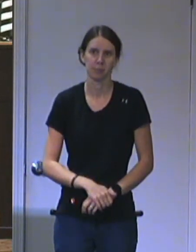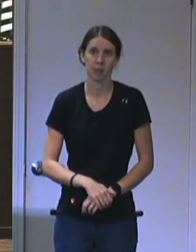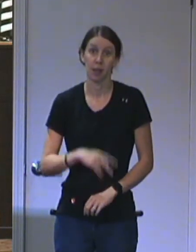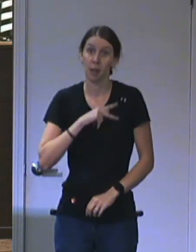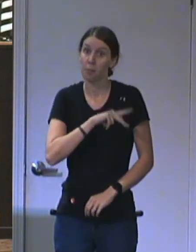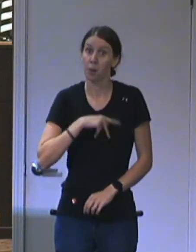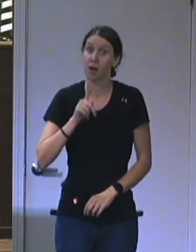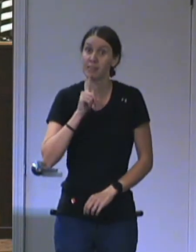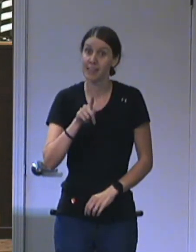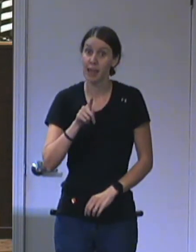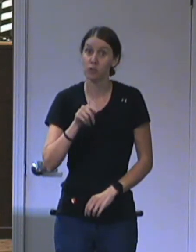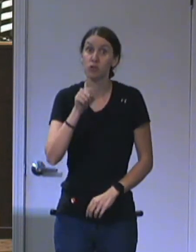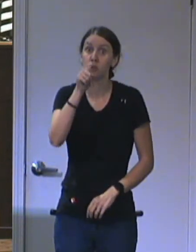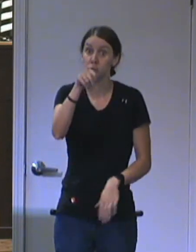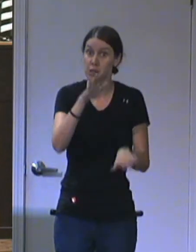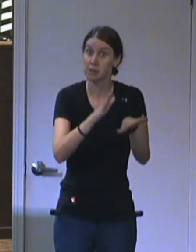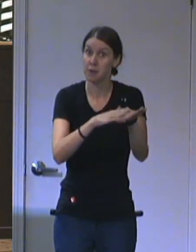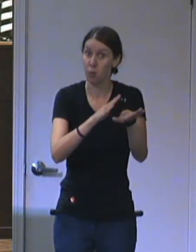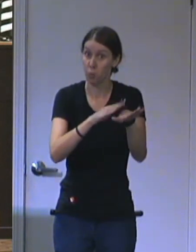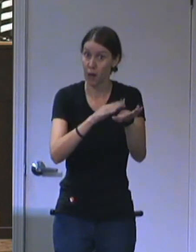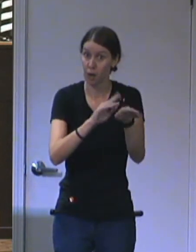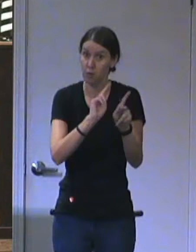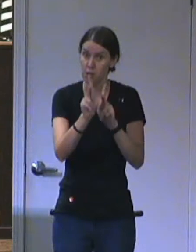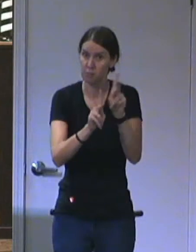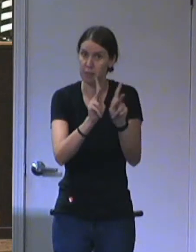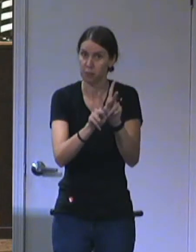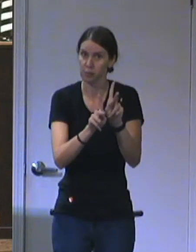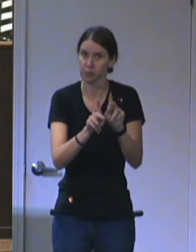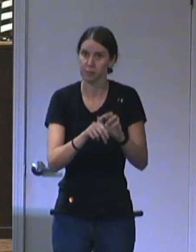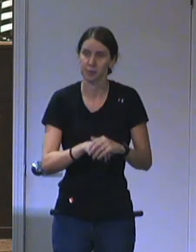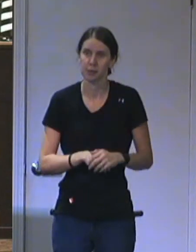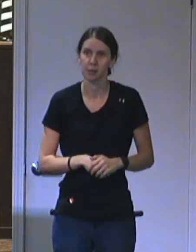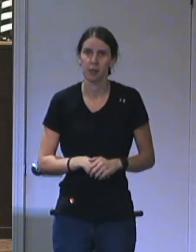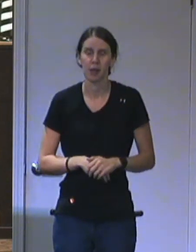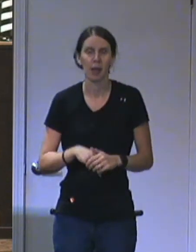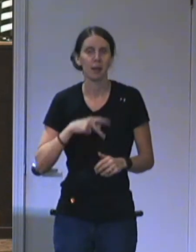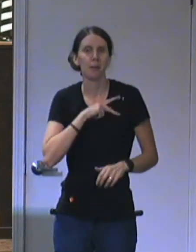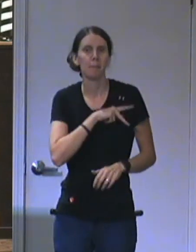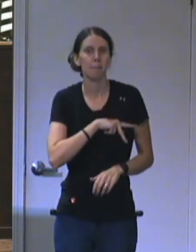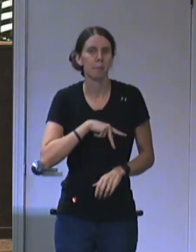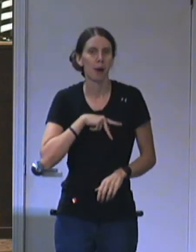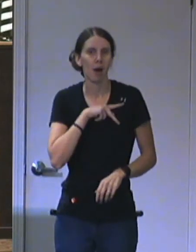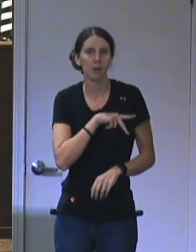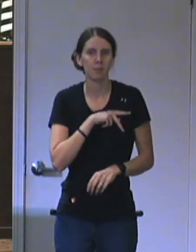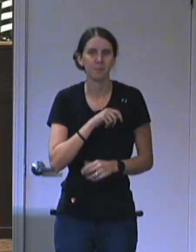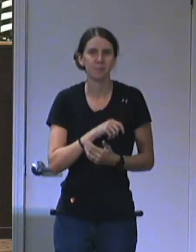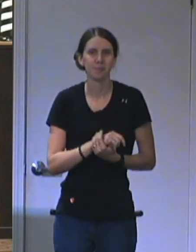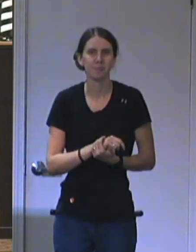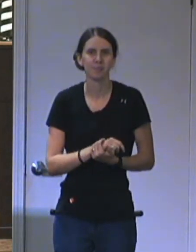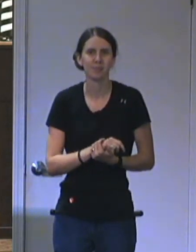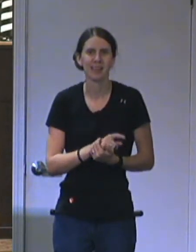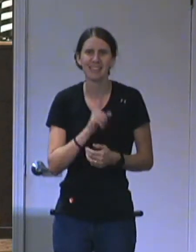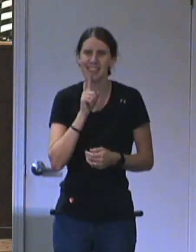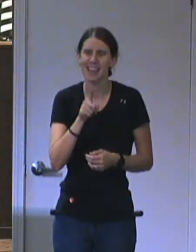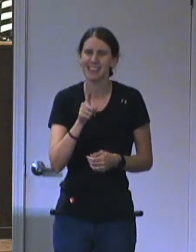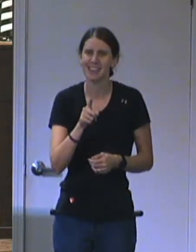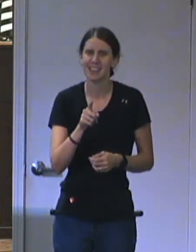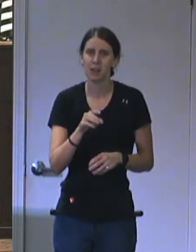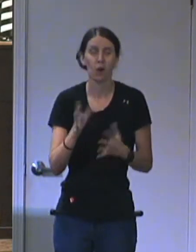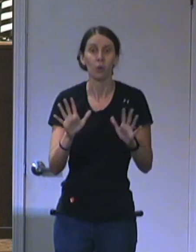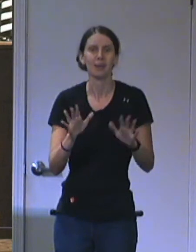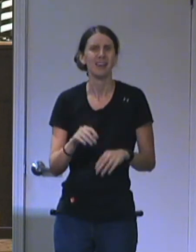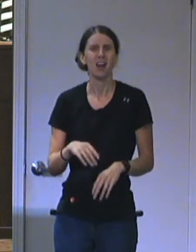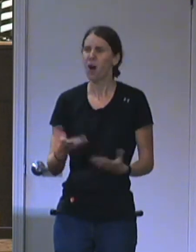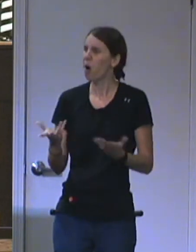And Paul says, you be wary of those people. But Paul, you've told me that we need to reach out to them